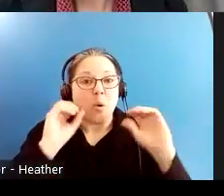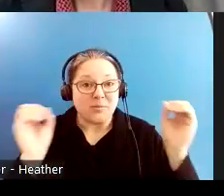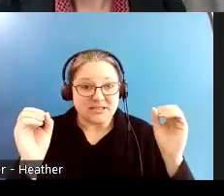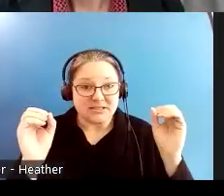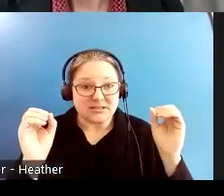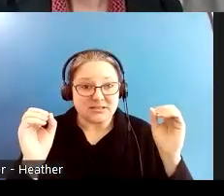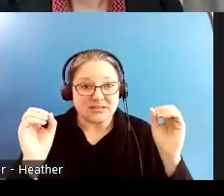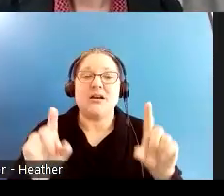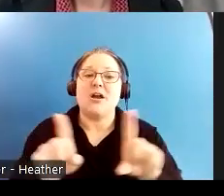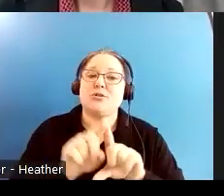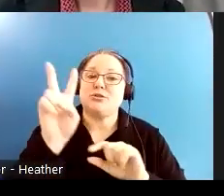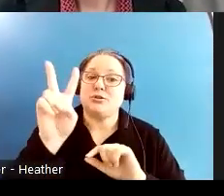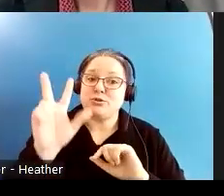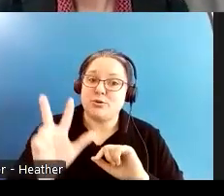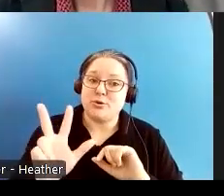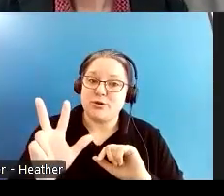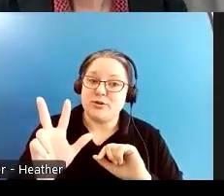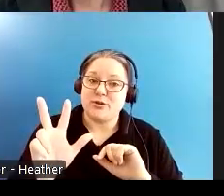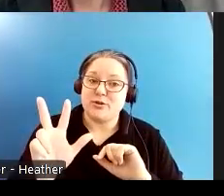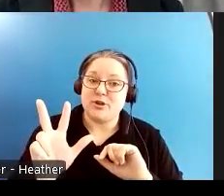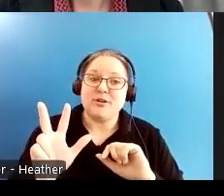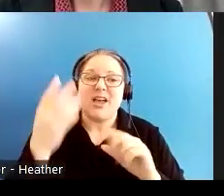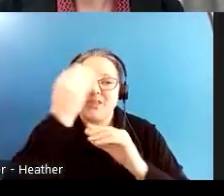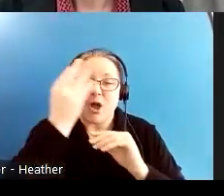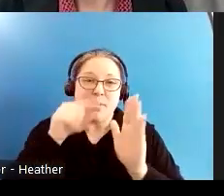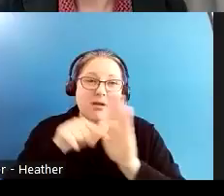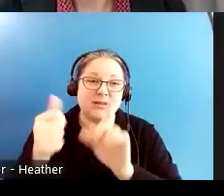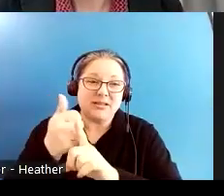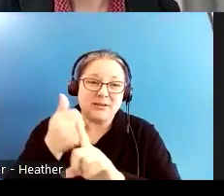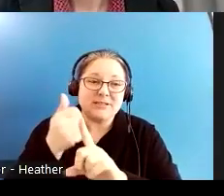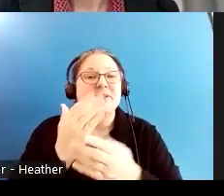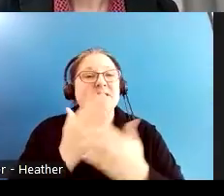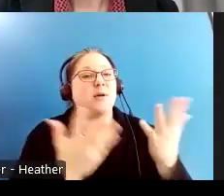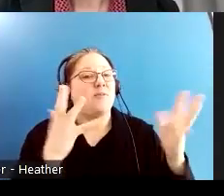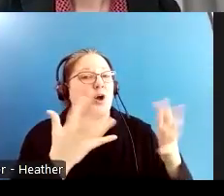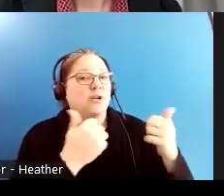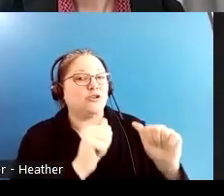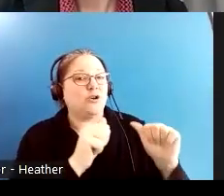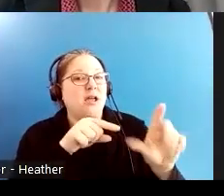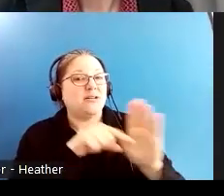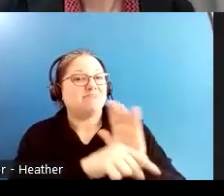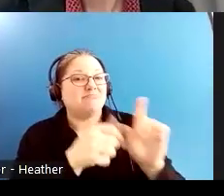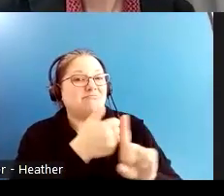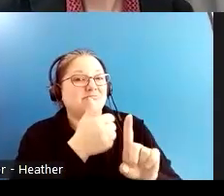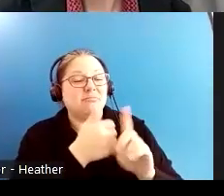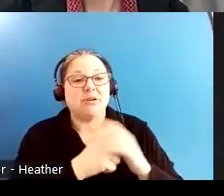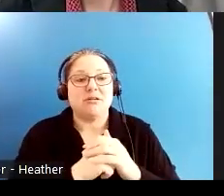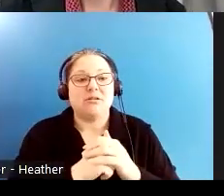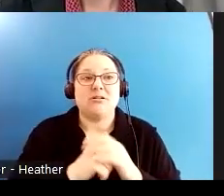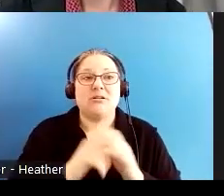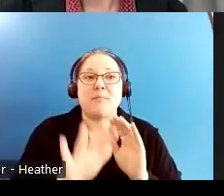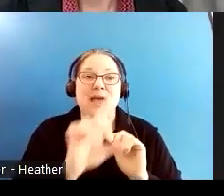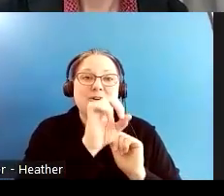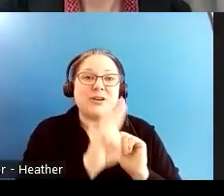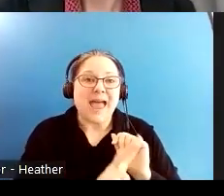suicidal ideation in their lifetime, and half will have attempted suicide. Astounding numbers. About half have been victims of violence.